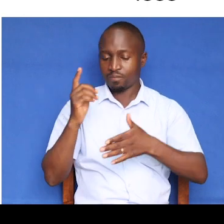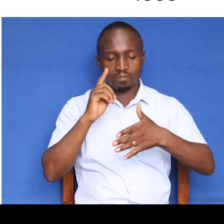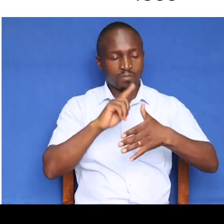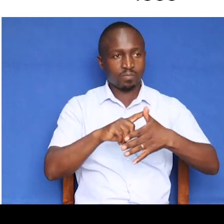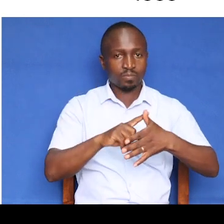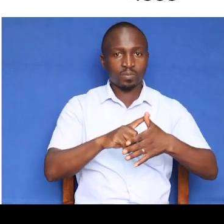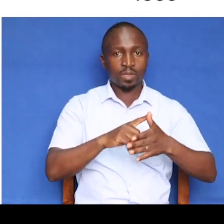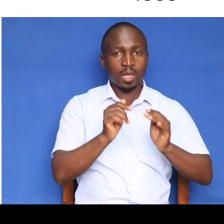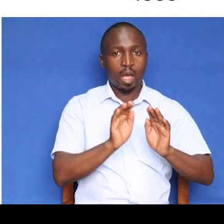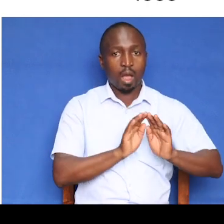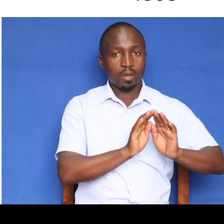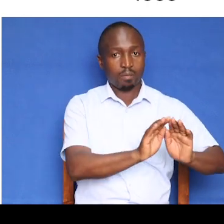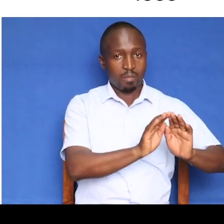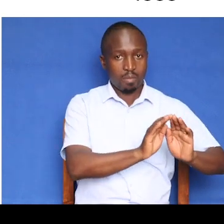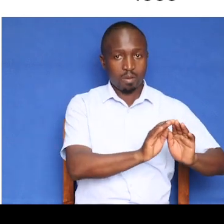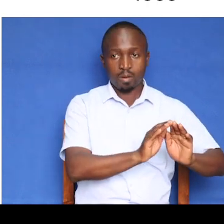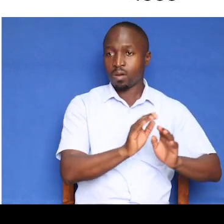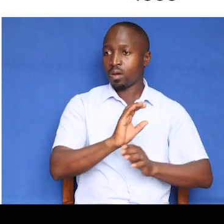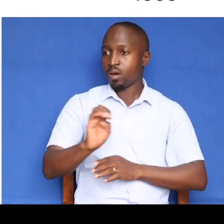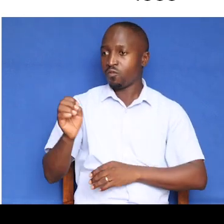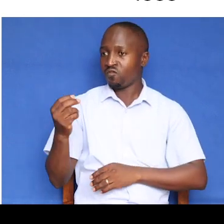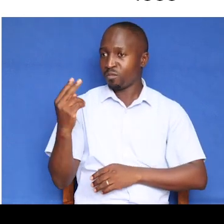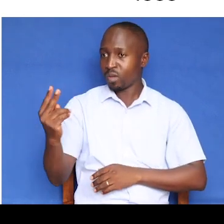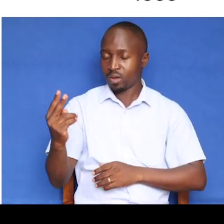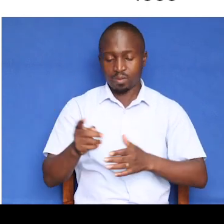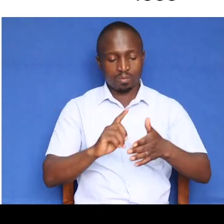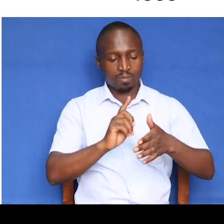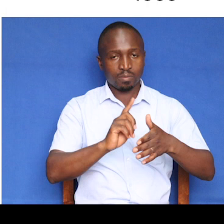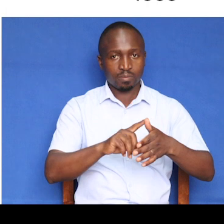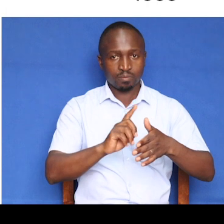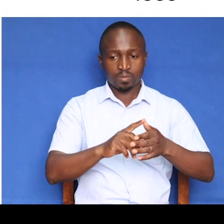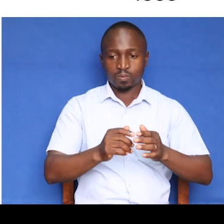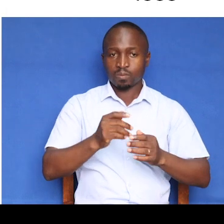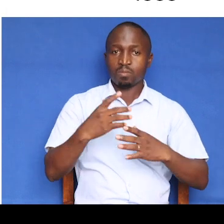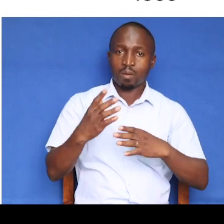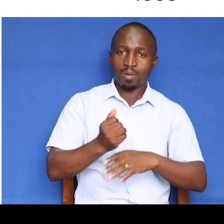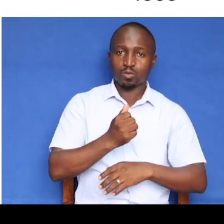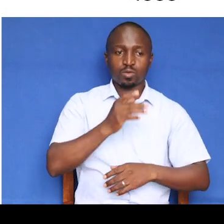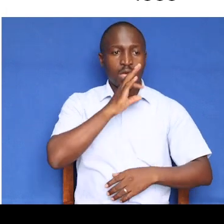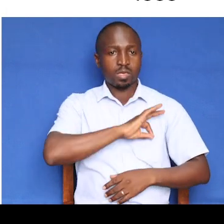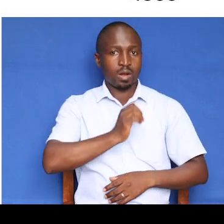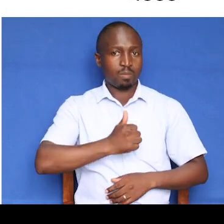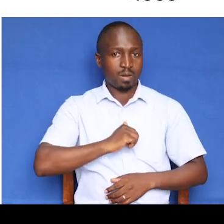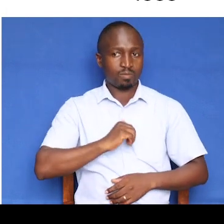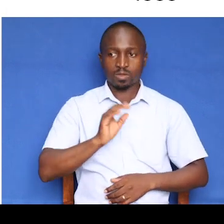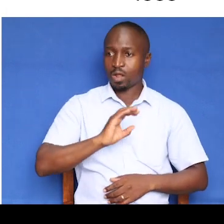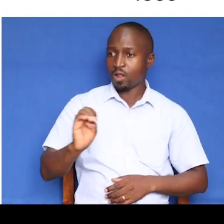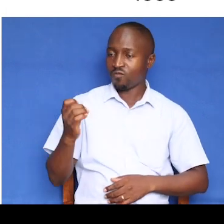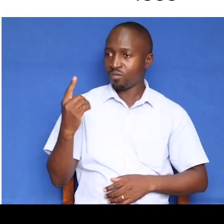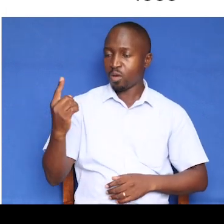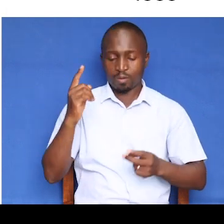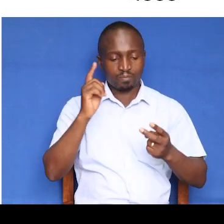We add surplus 2,000. We add self-employment incomes